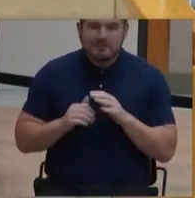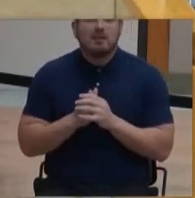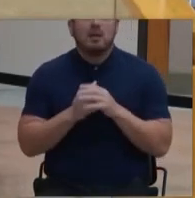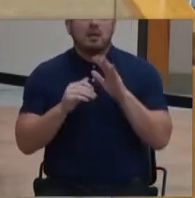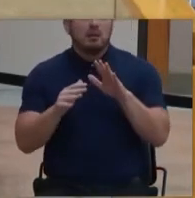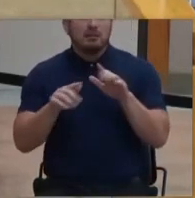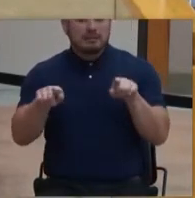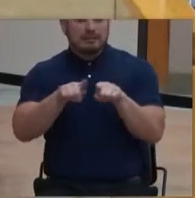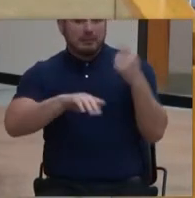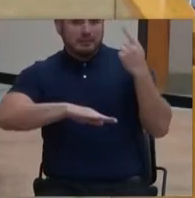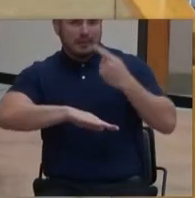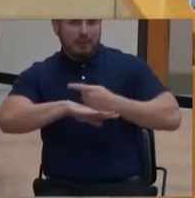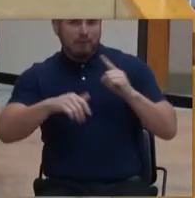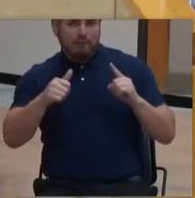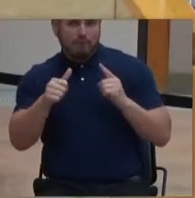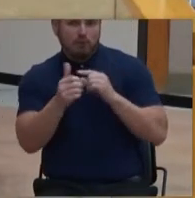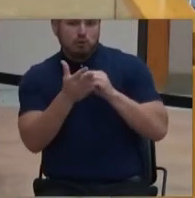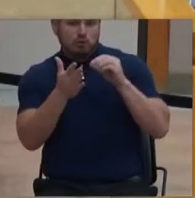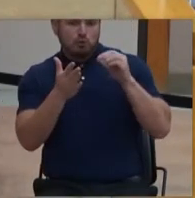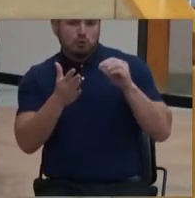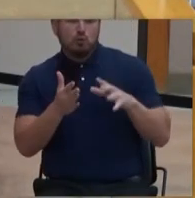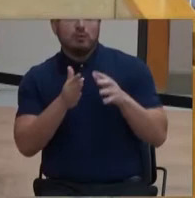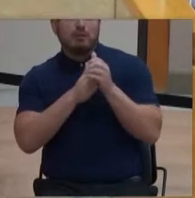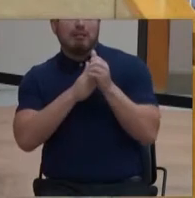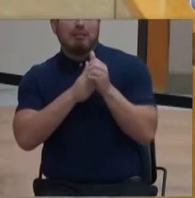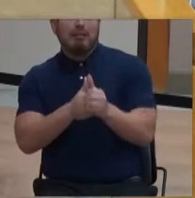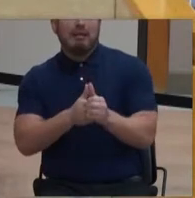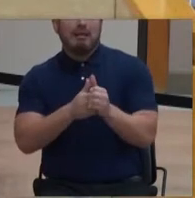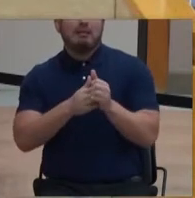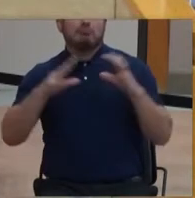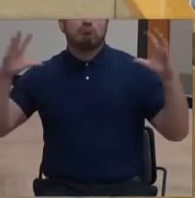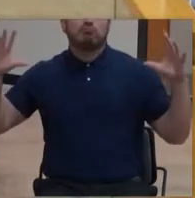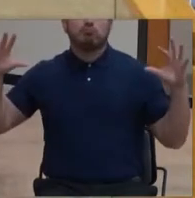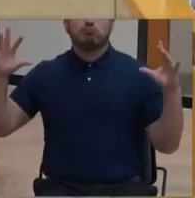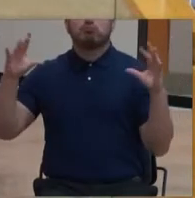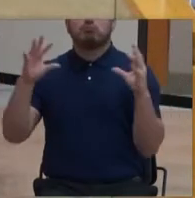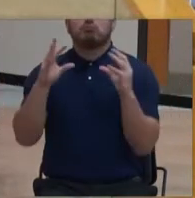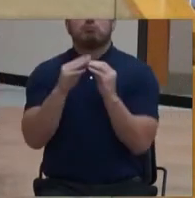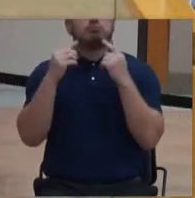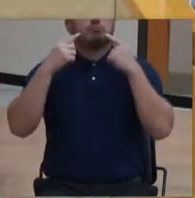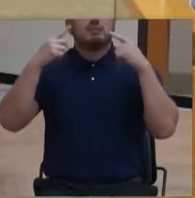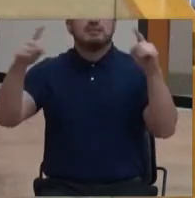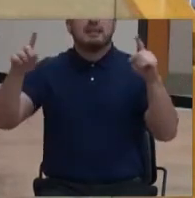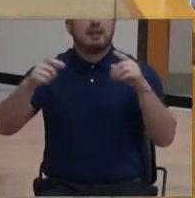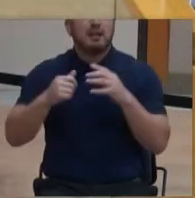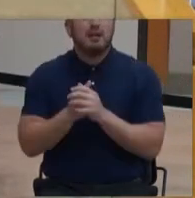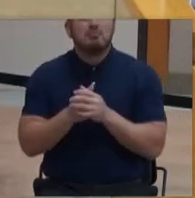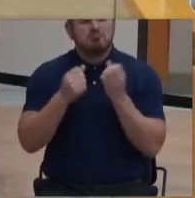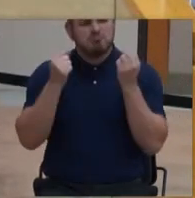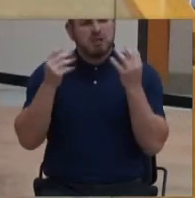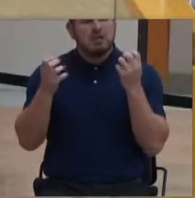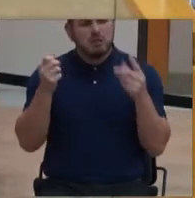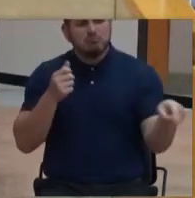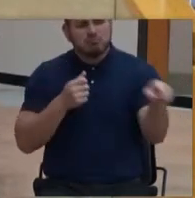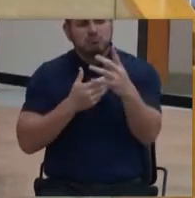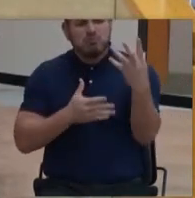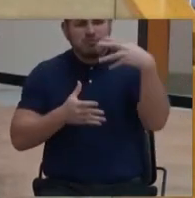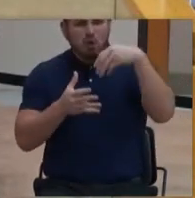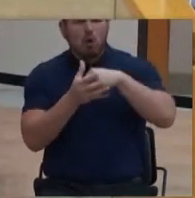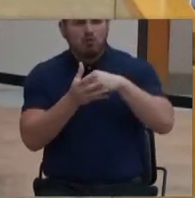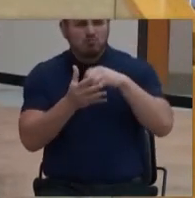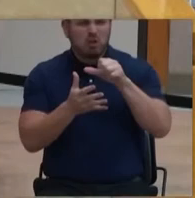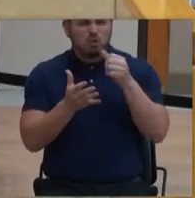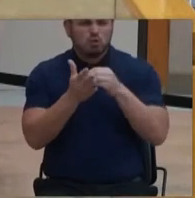That same day, we had our first student-led assembly that was a great success and had a lot of participation from many of our